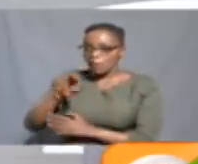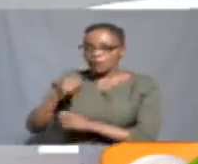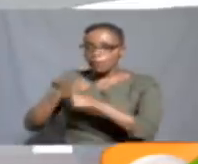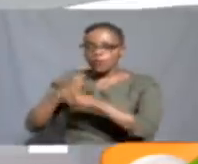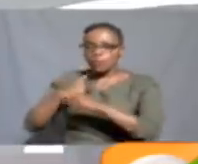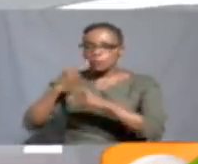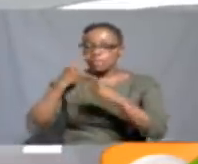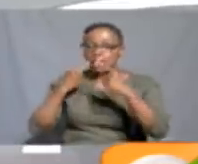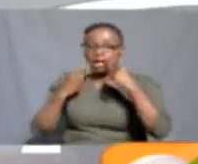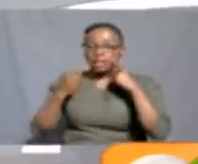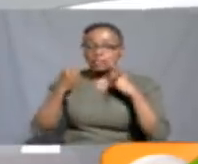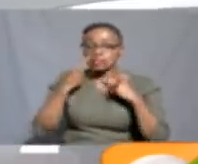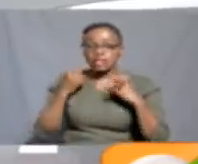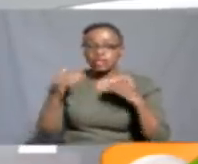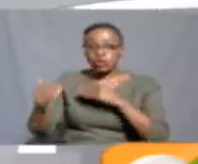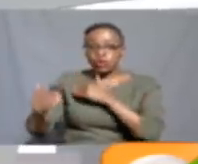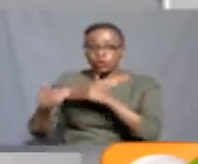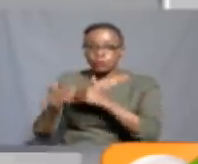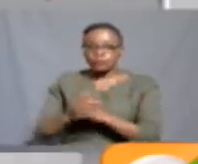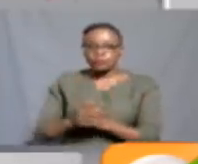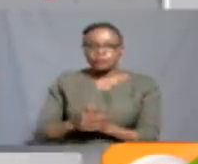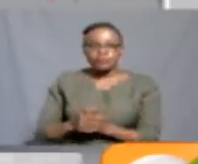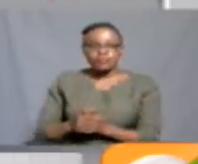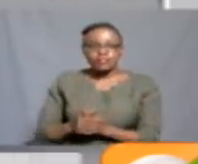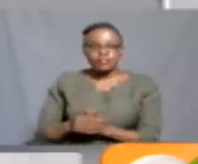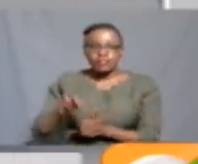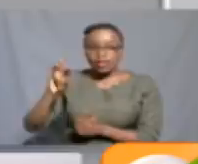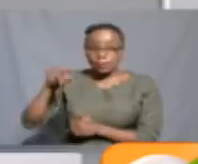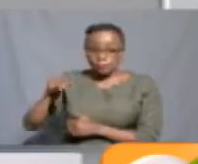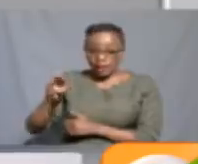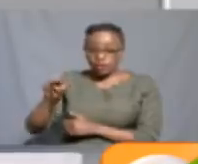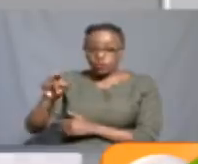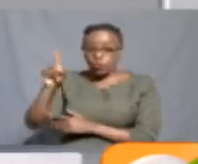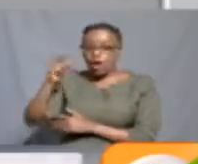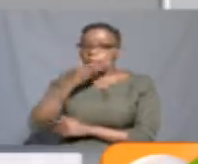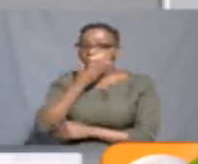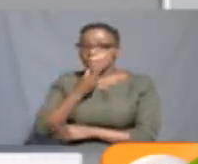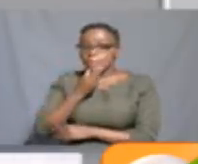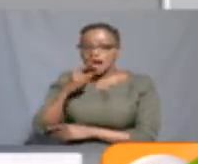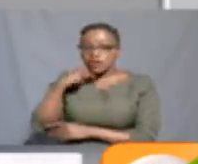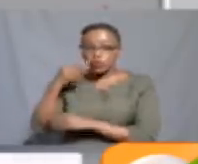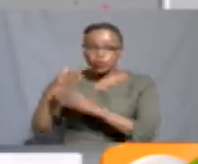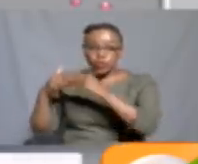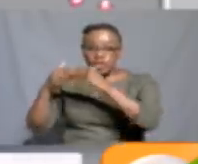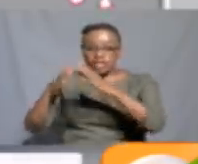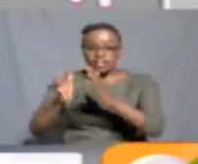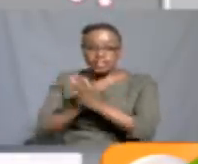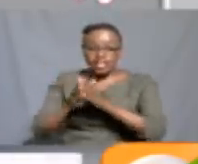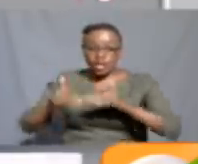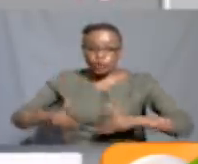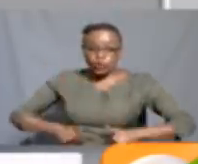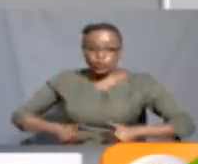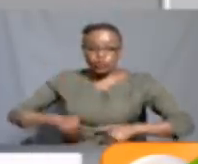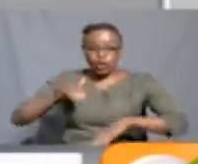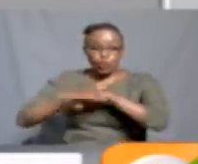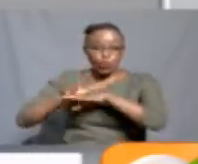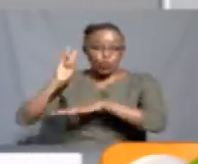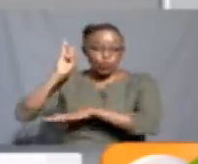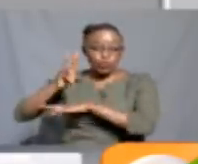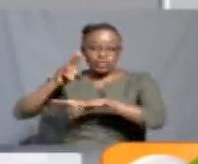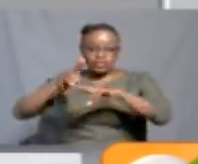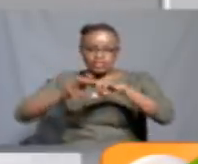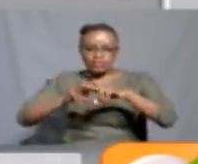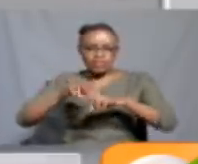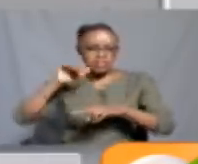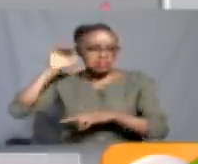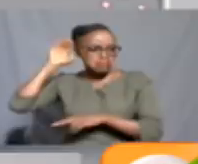cry here. So Isaiah Langat says, Manu Chandaria is one man who leaders and youth of goodwill should sit down